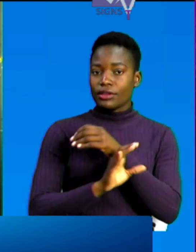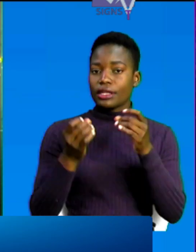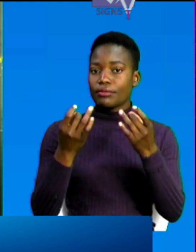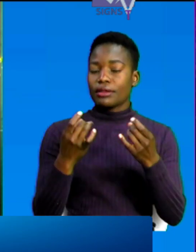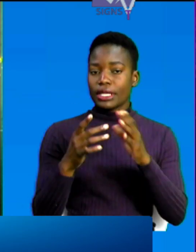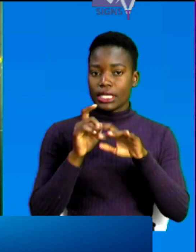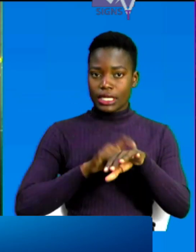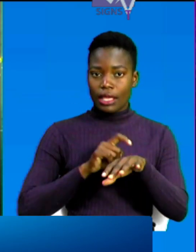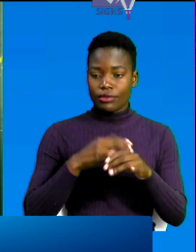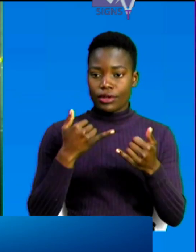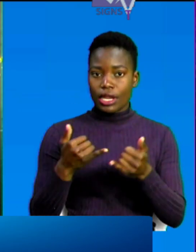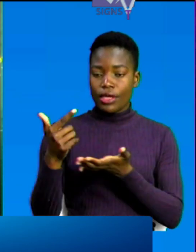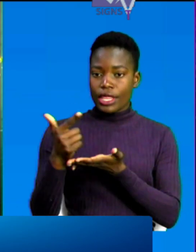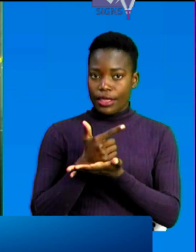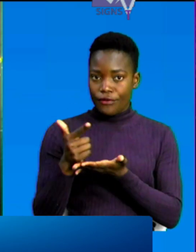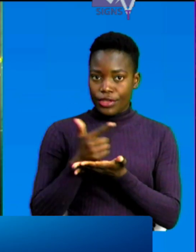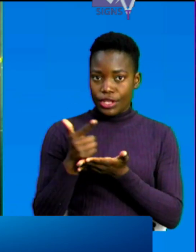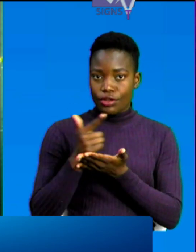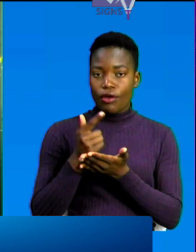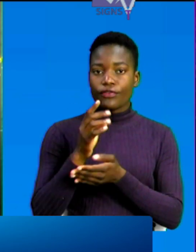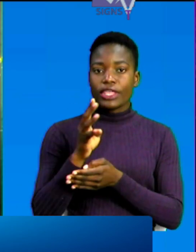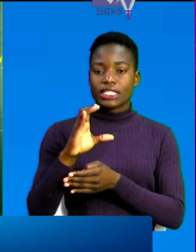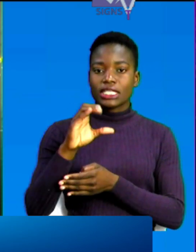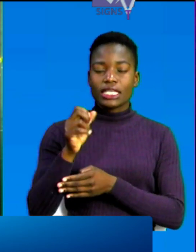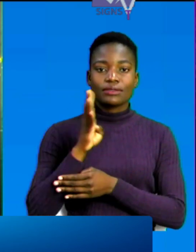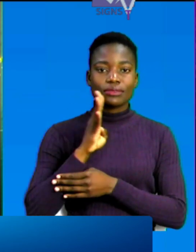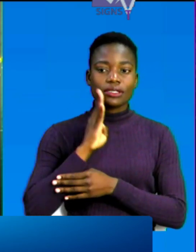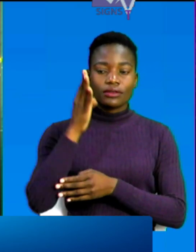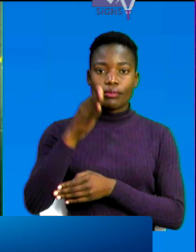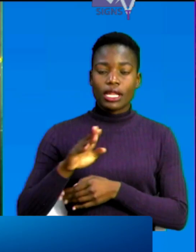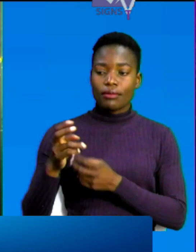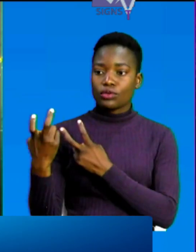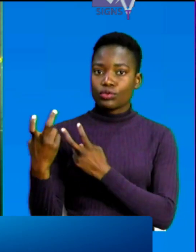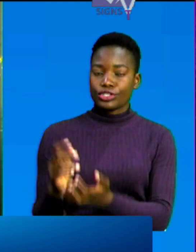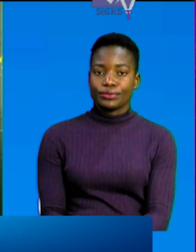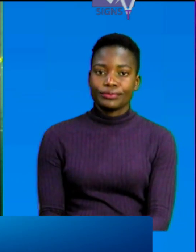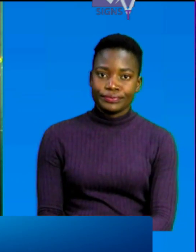Here is the CS speaking to Parliament.